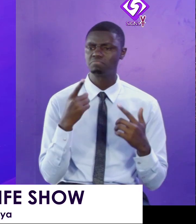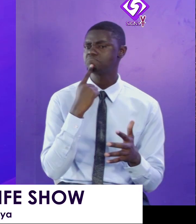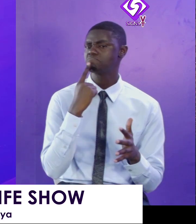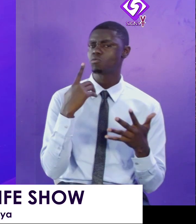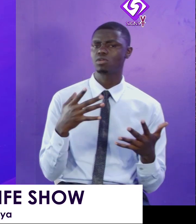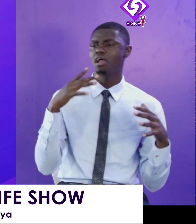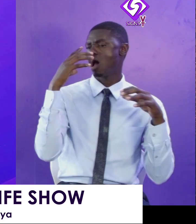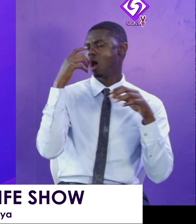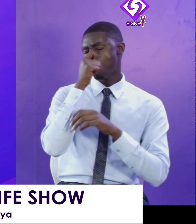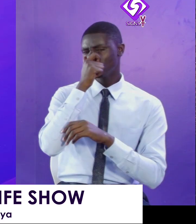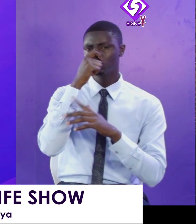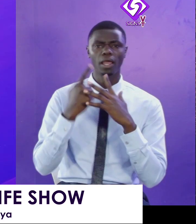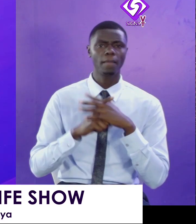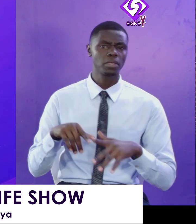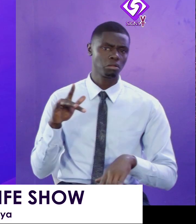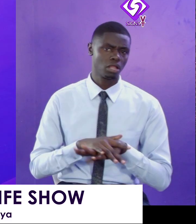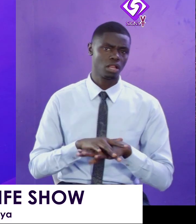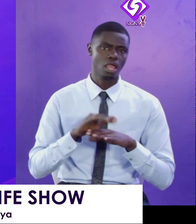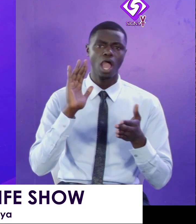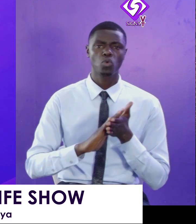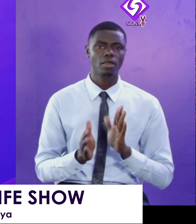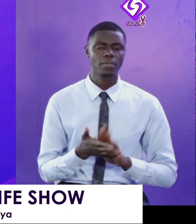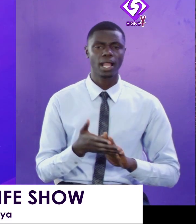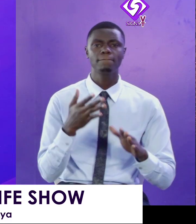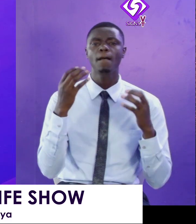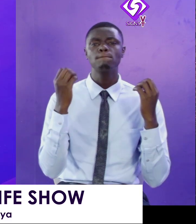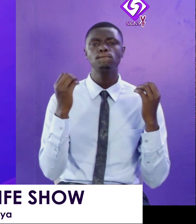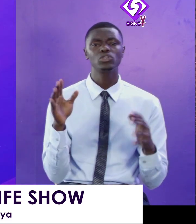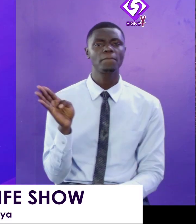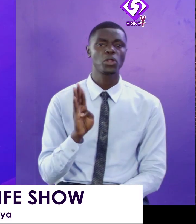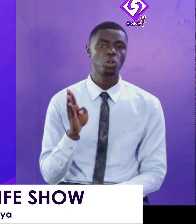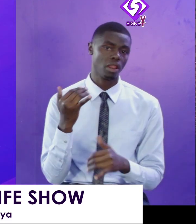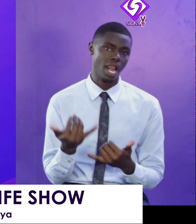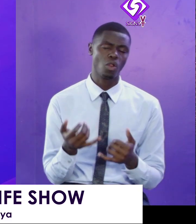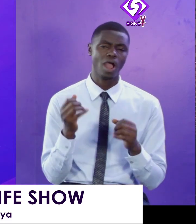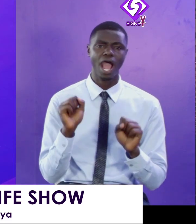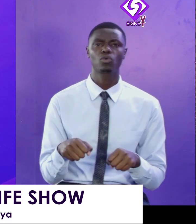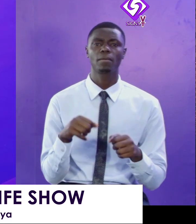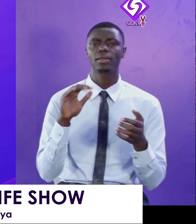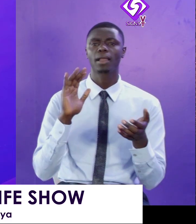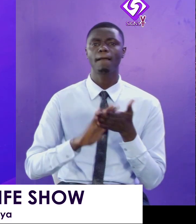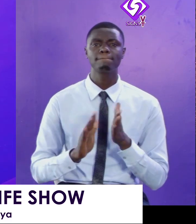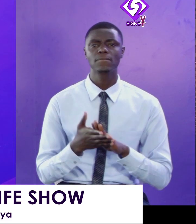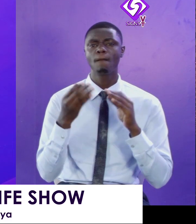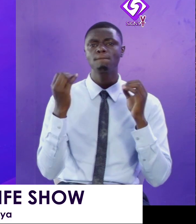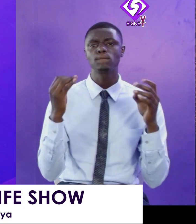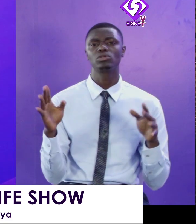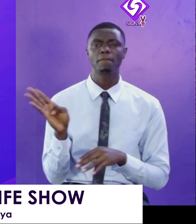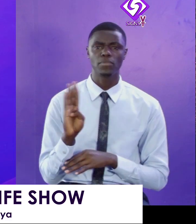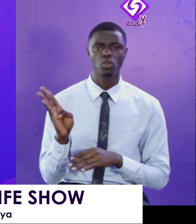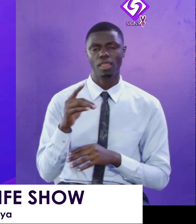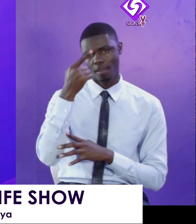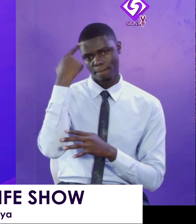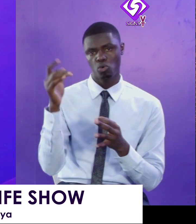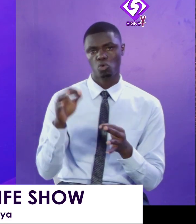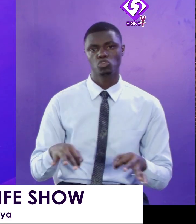wish I began earlier. I could have been a multi-billionaire by now. I could be a multi-millionaire, because of the